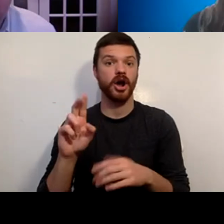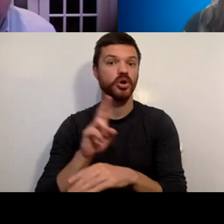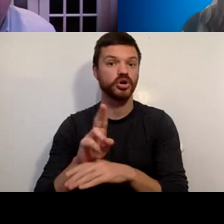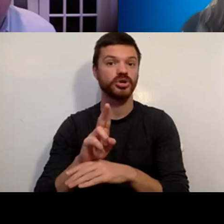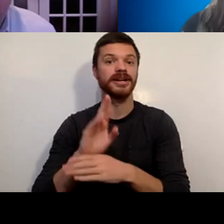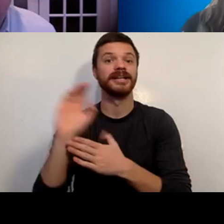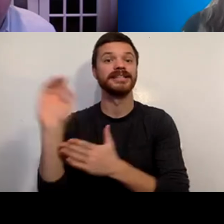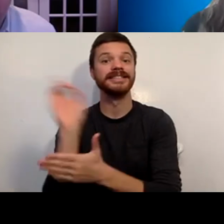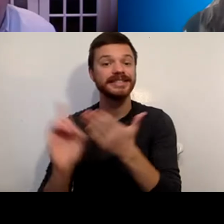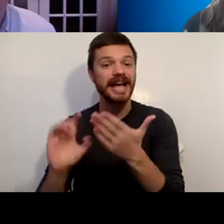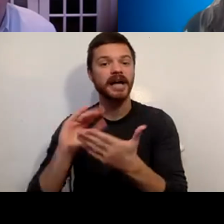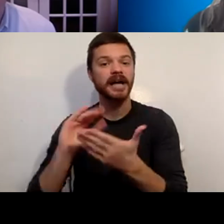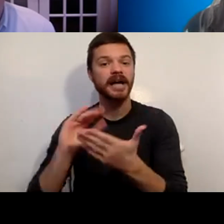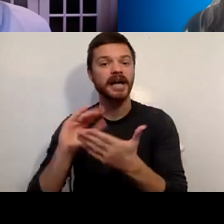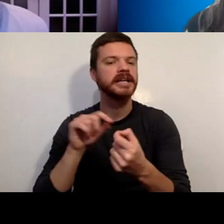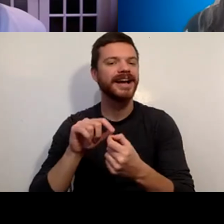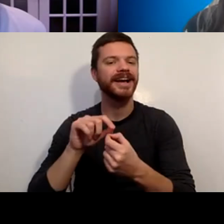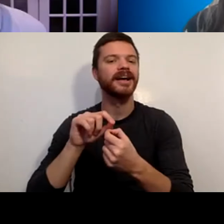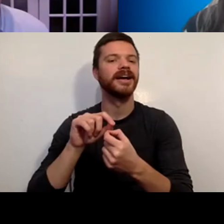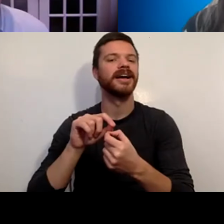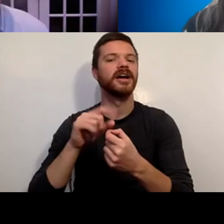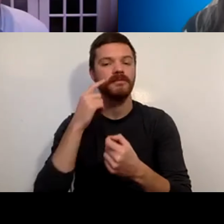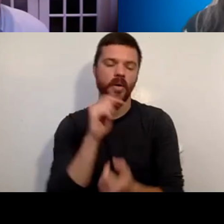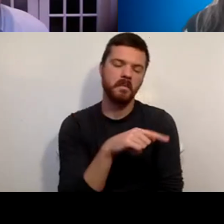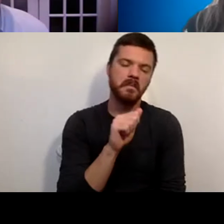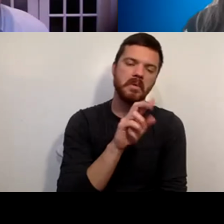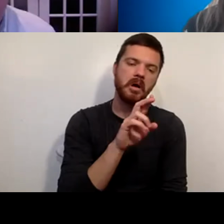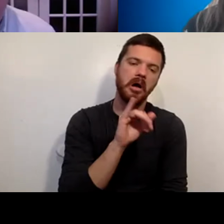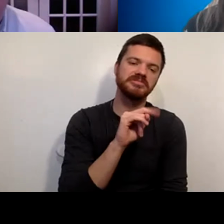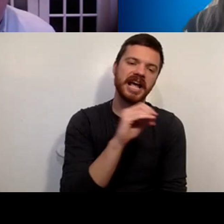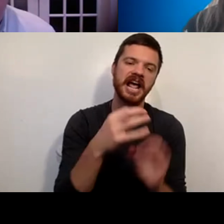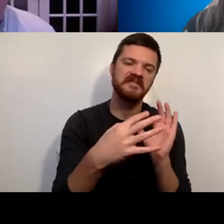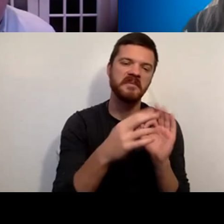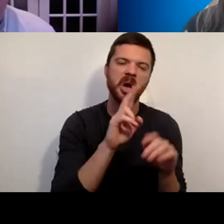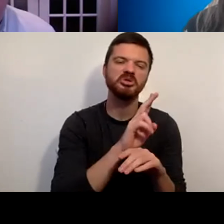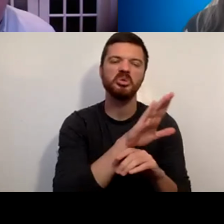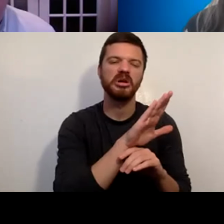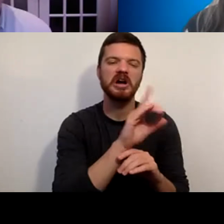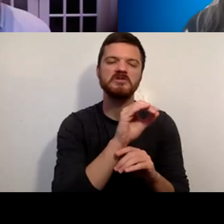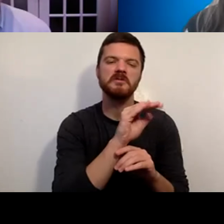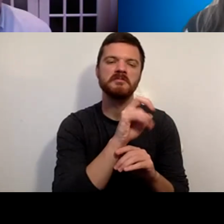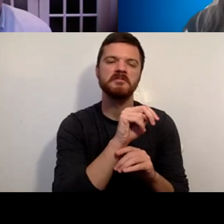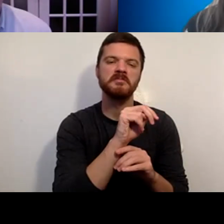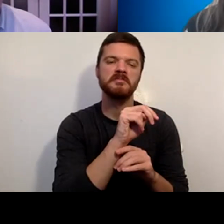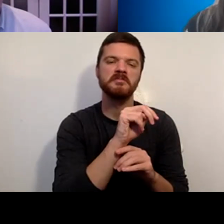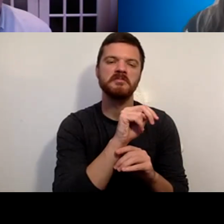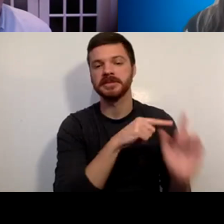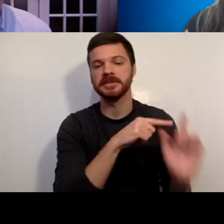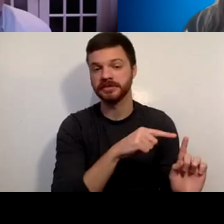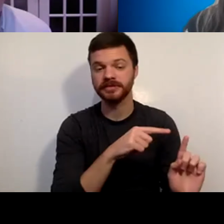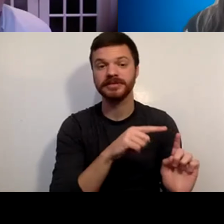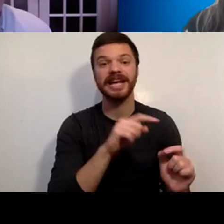specify exactly, in the case of audit and feedback, I'm just going to use it as an example, exactly how it